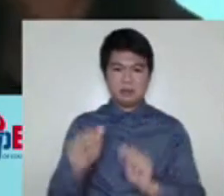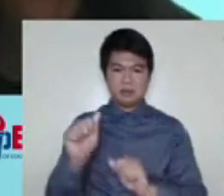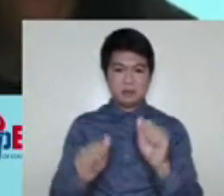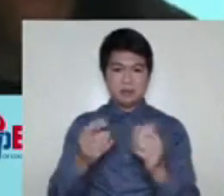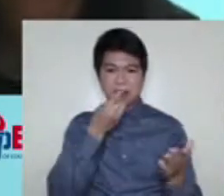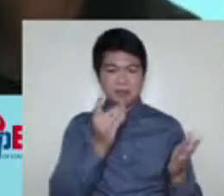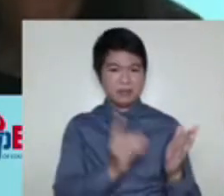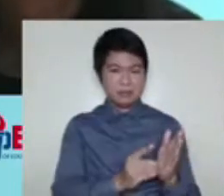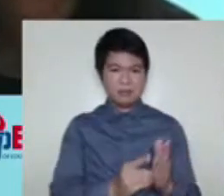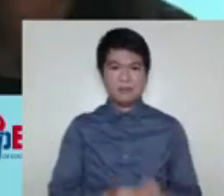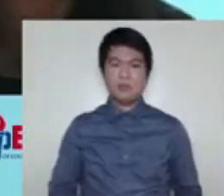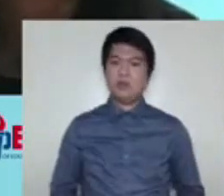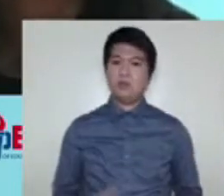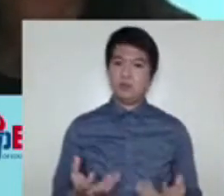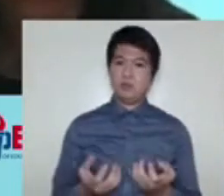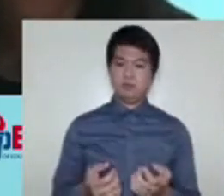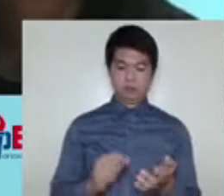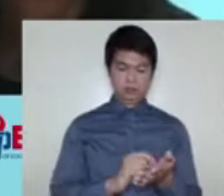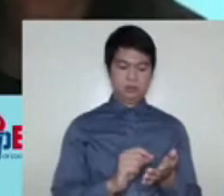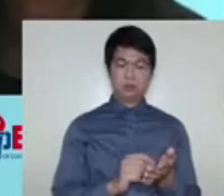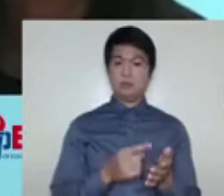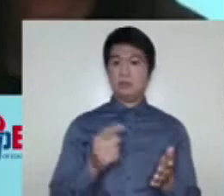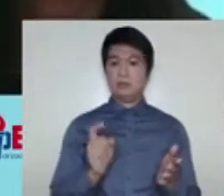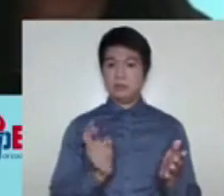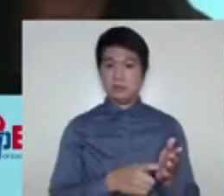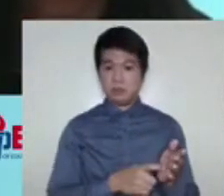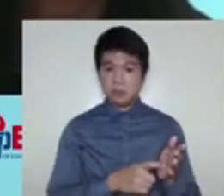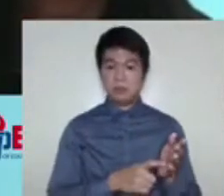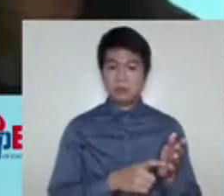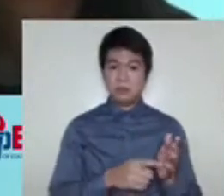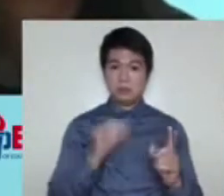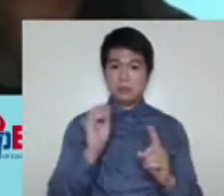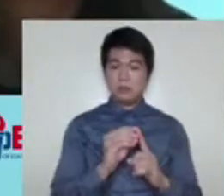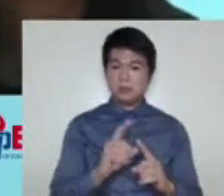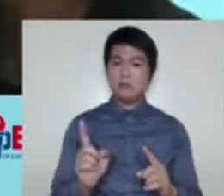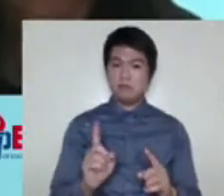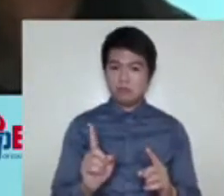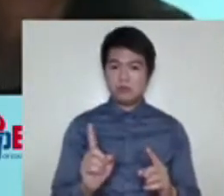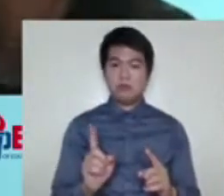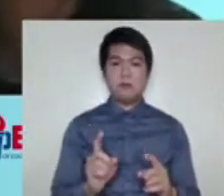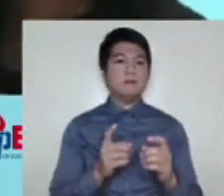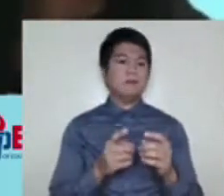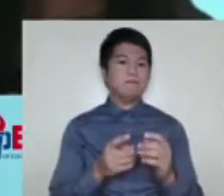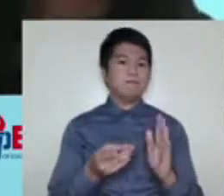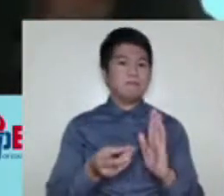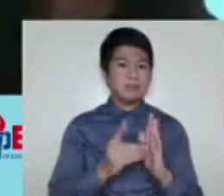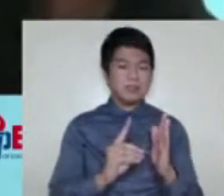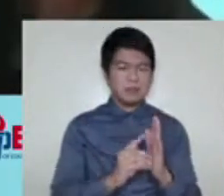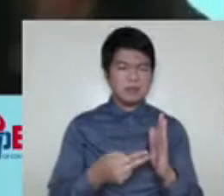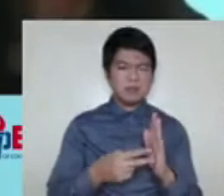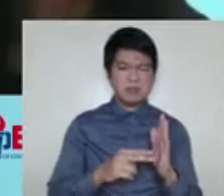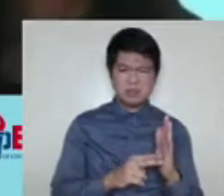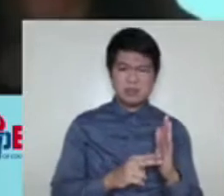we want to take note for this objective is the definition of the components of instruction.